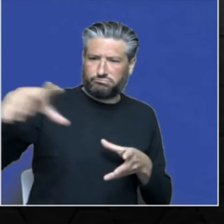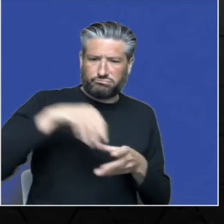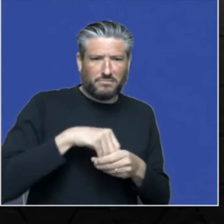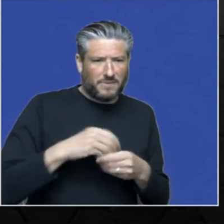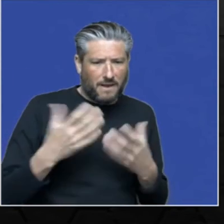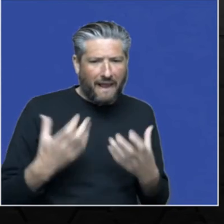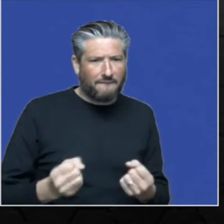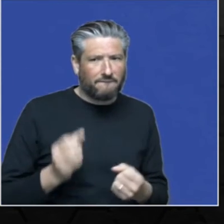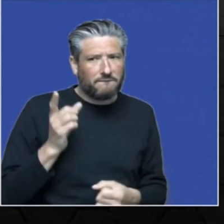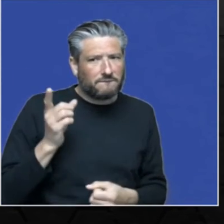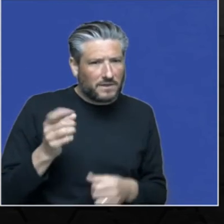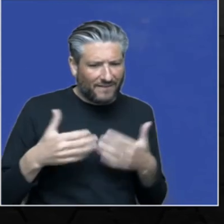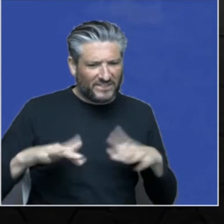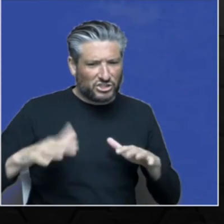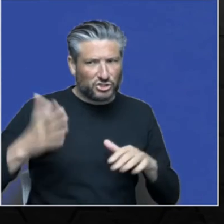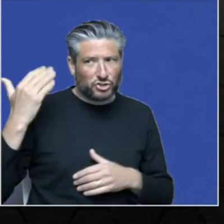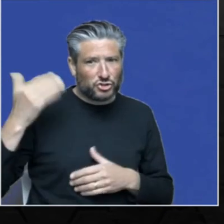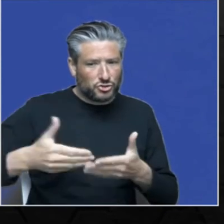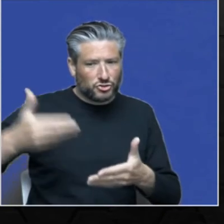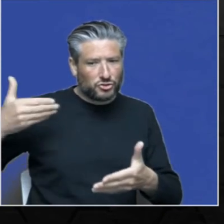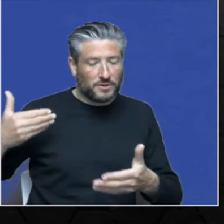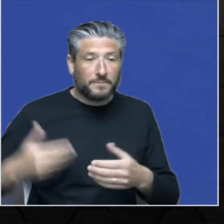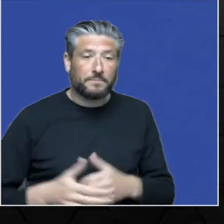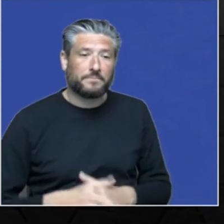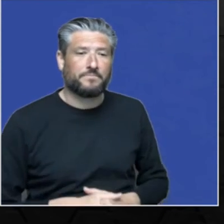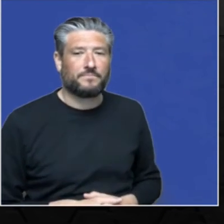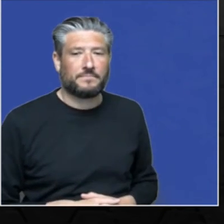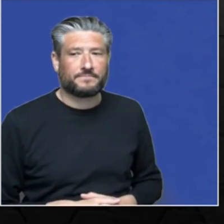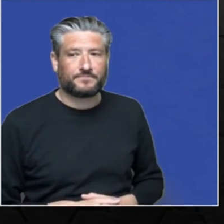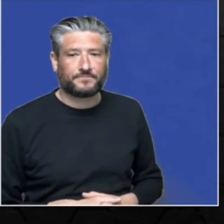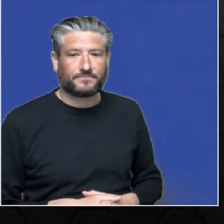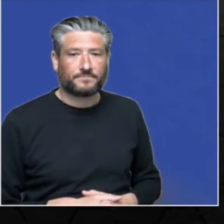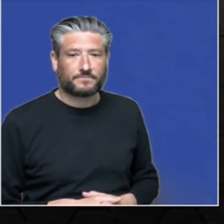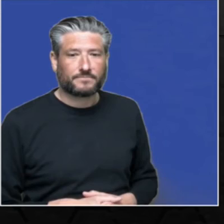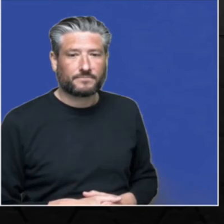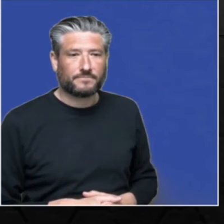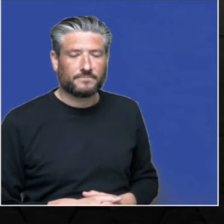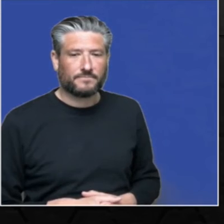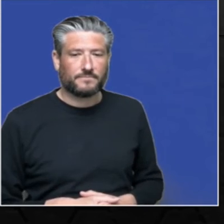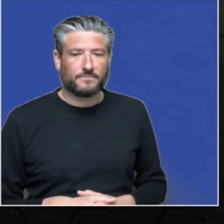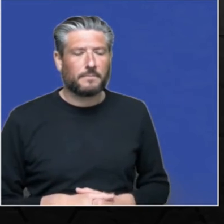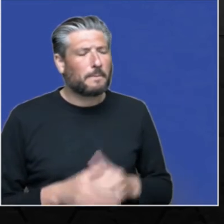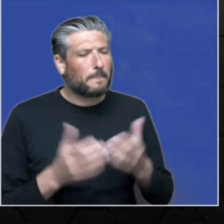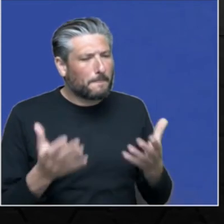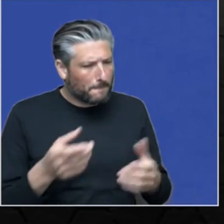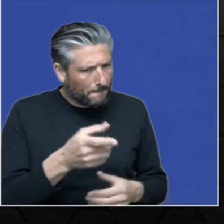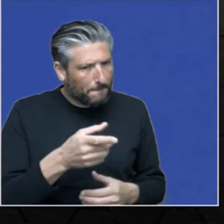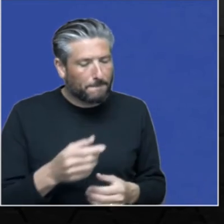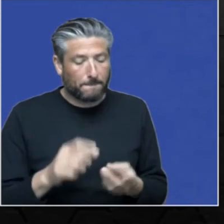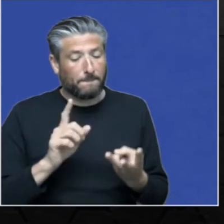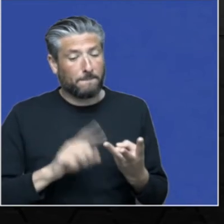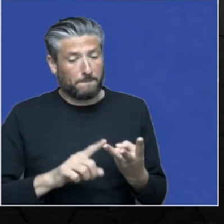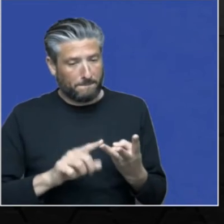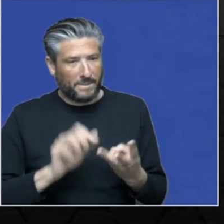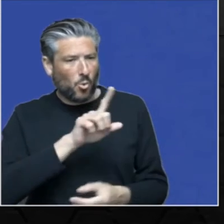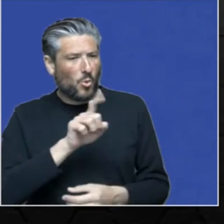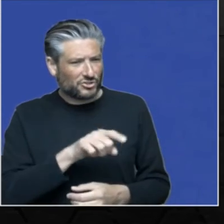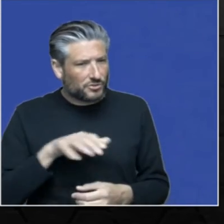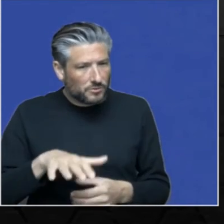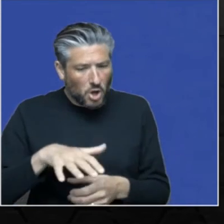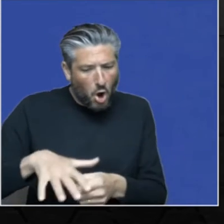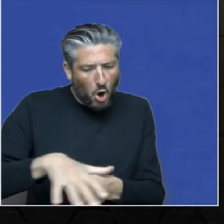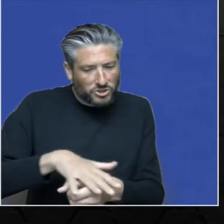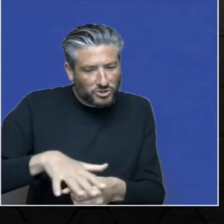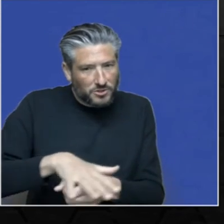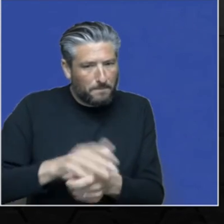have a question over here, which is, so we're talking about like, you talked about like custom models and custom scenarios. So any particular,